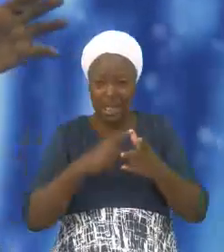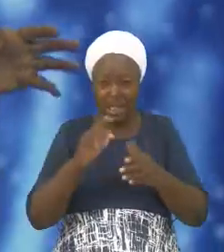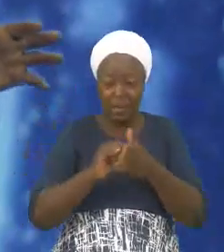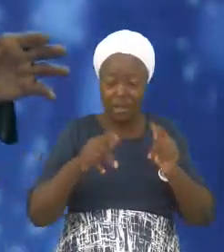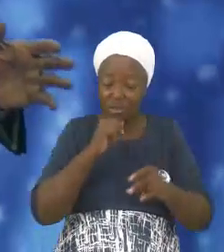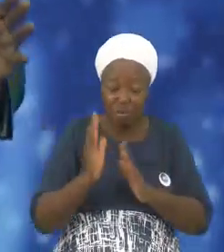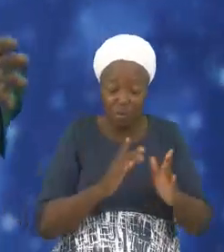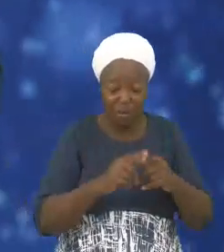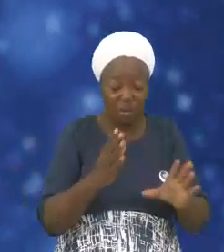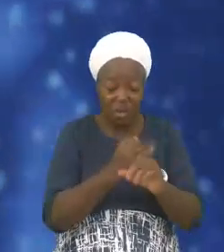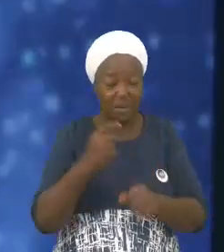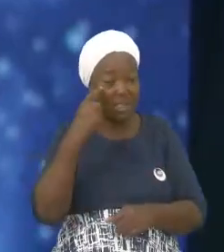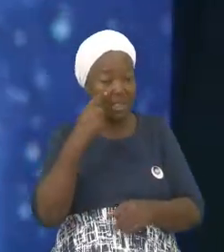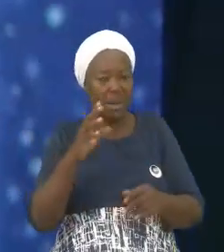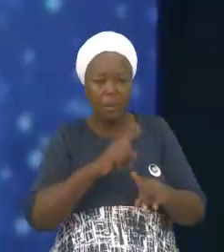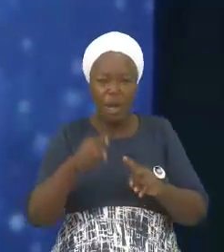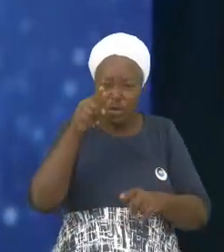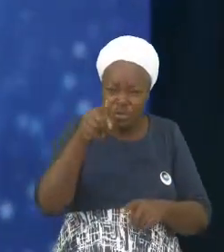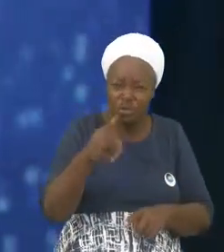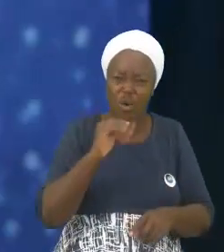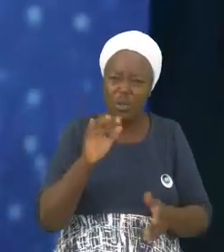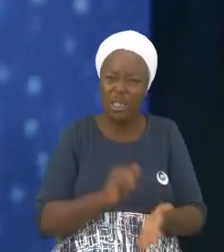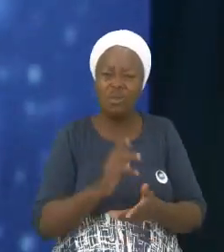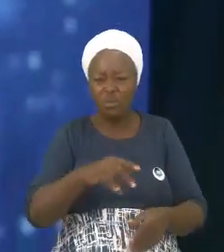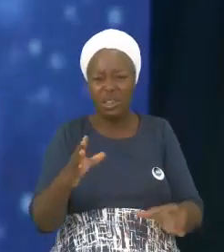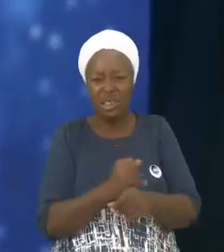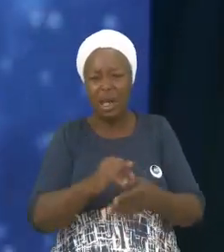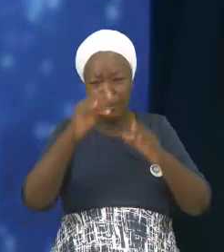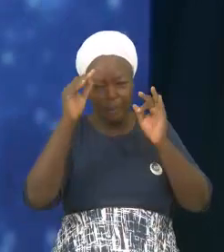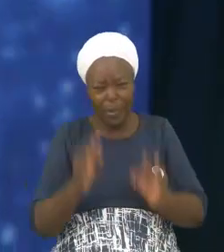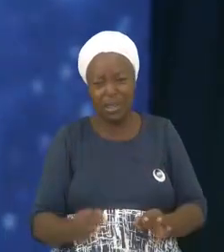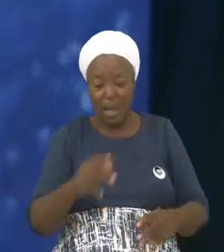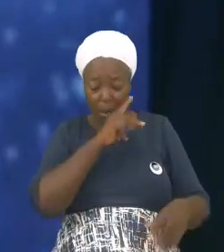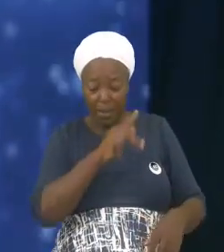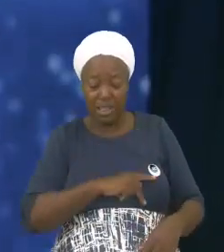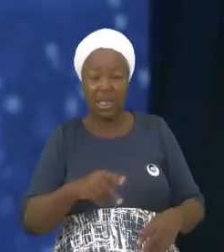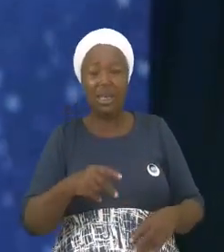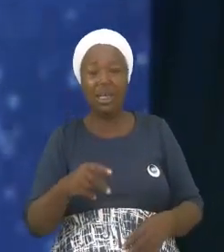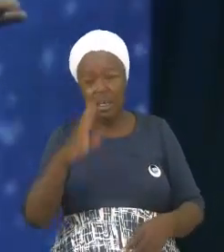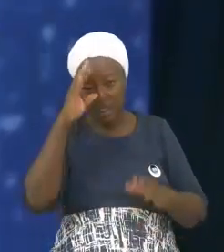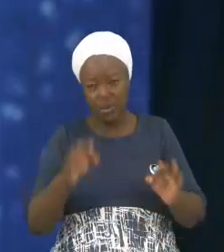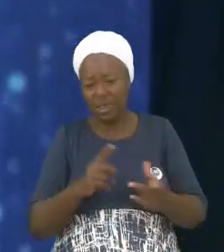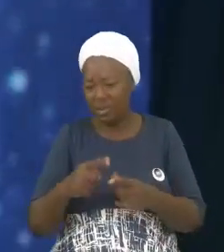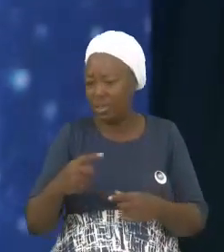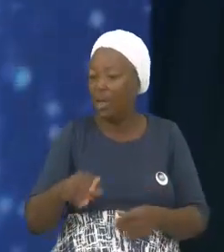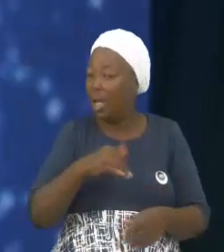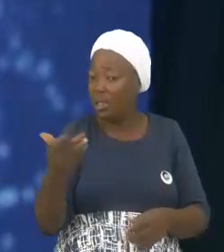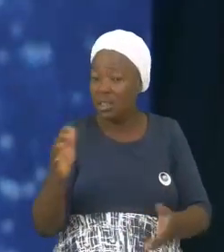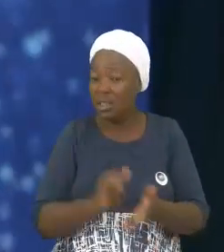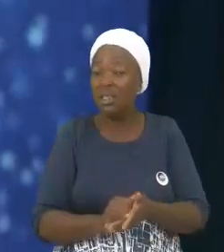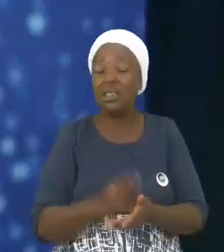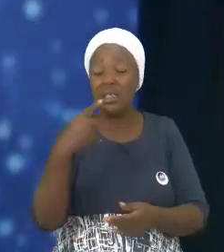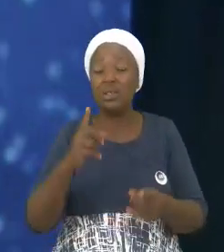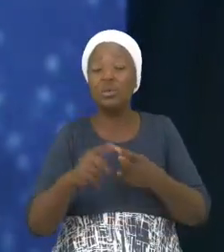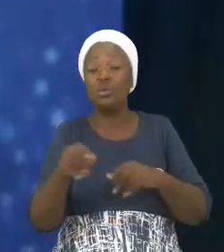the one that will take a personal decision. And whatsoever he says unto you, do it. If